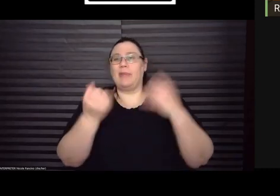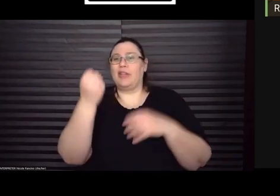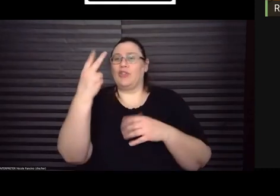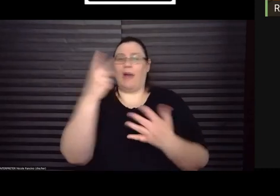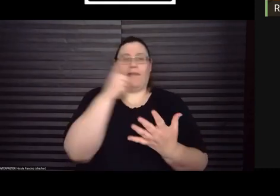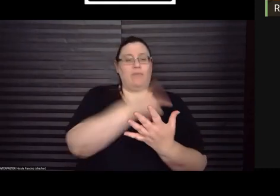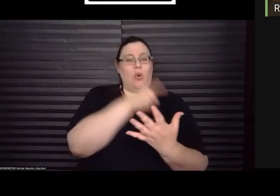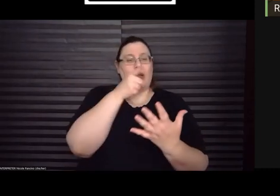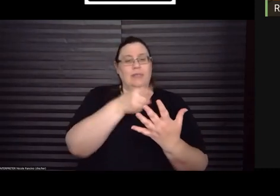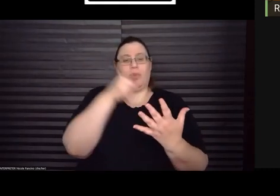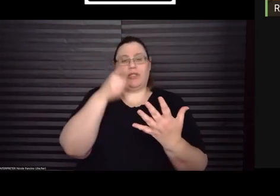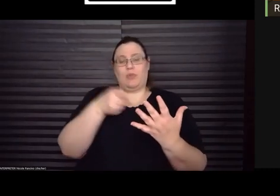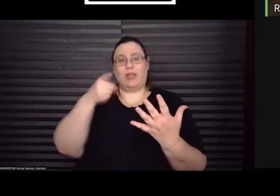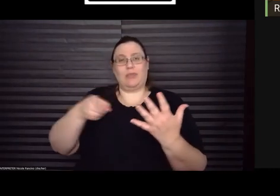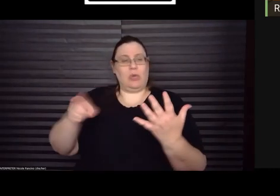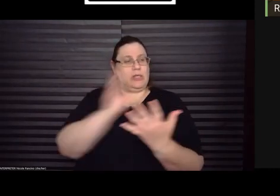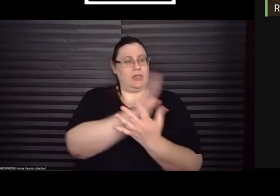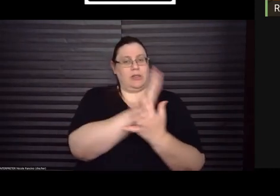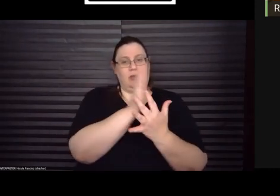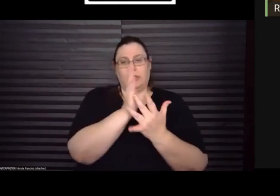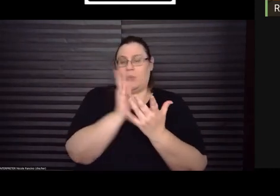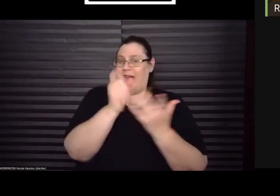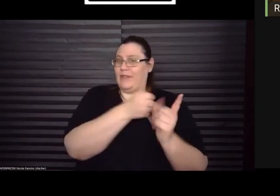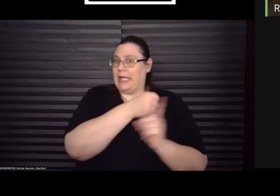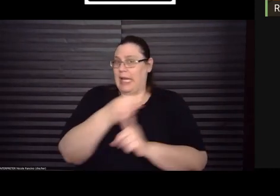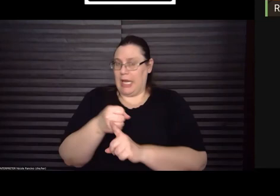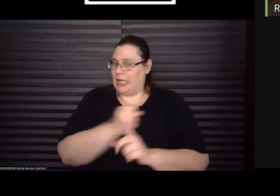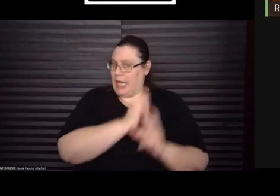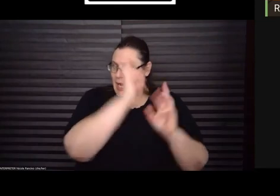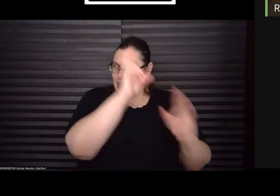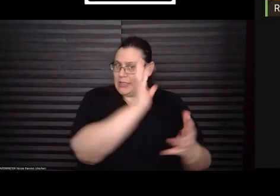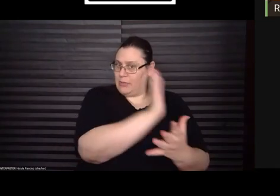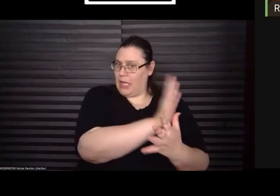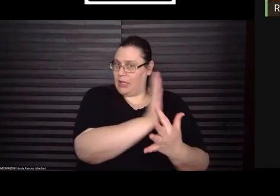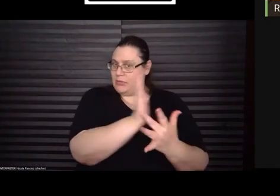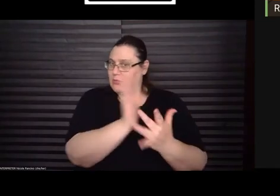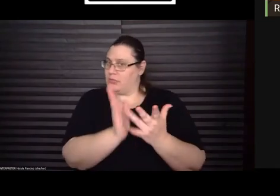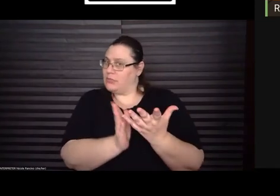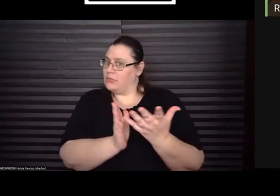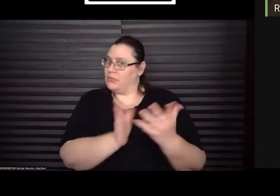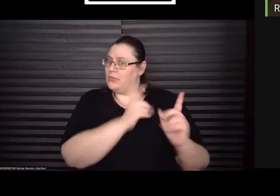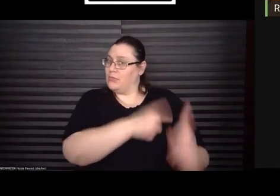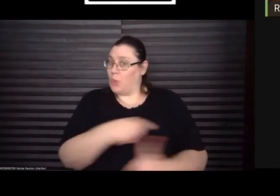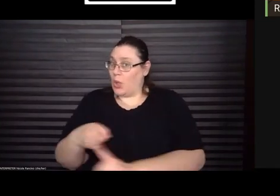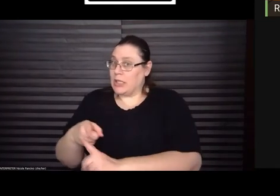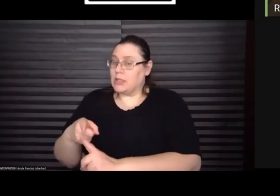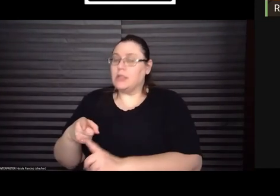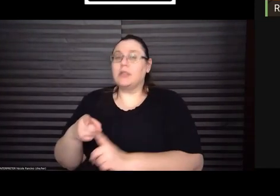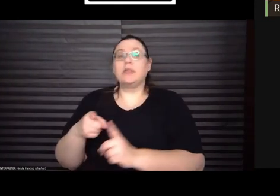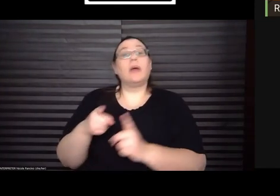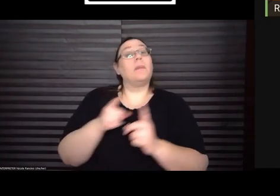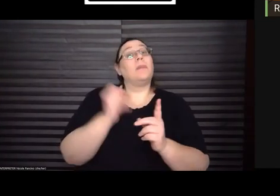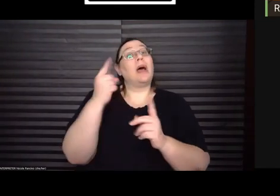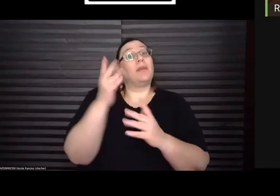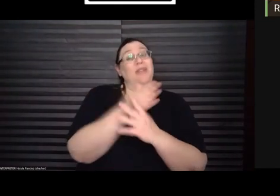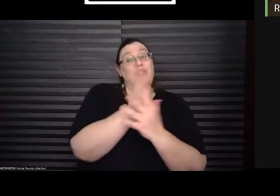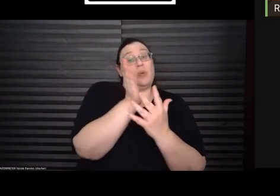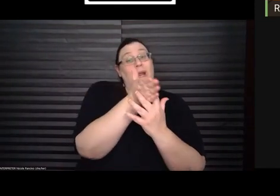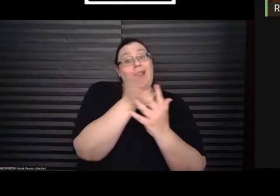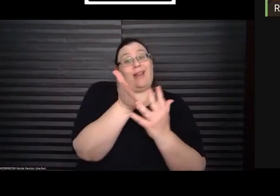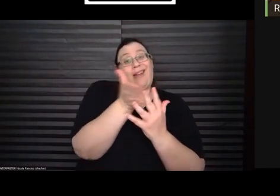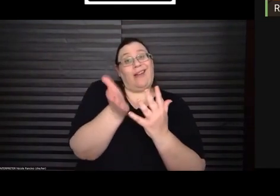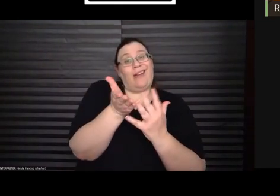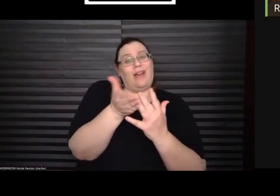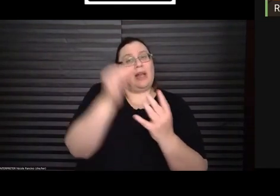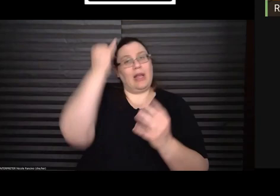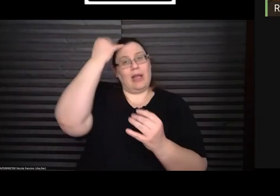12 points on this drawing, and I'm going to respect all of those points. And then in between them, it's a work